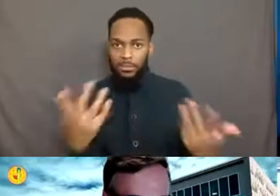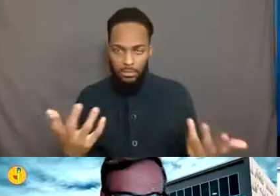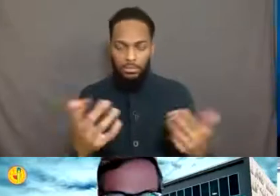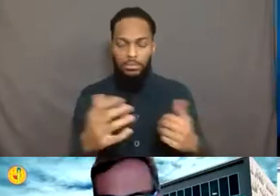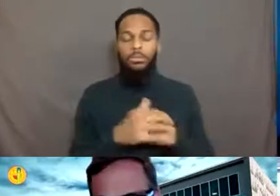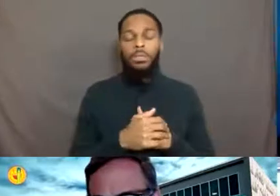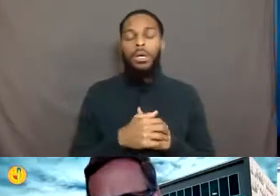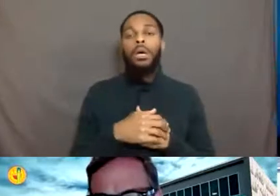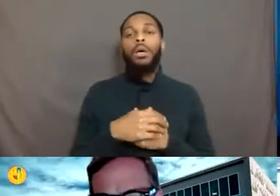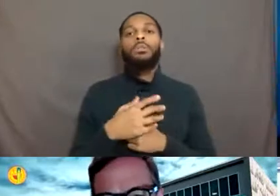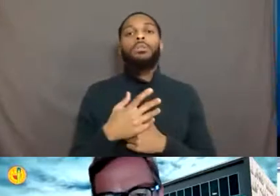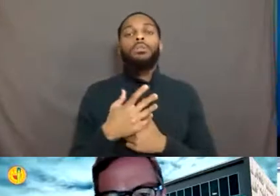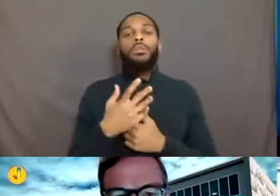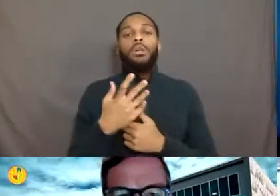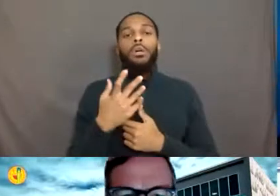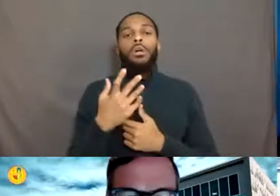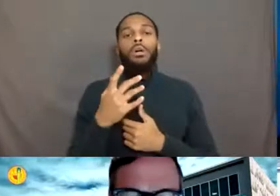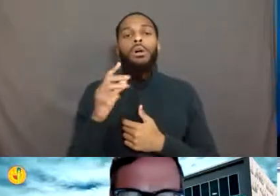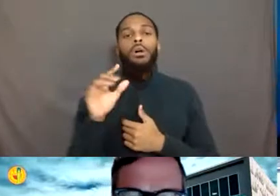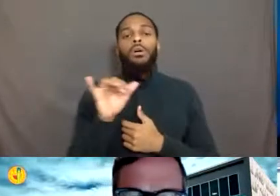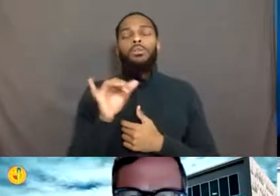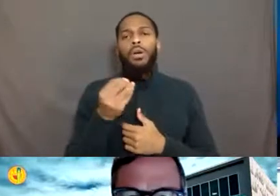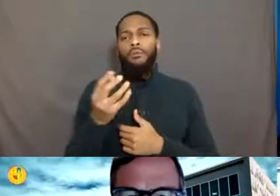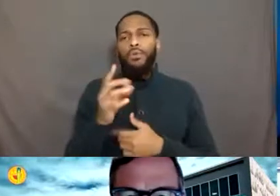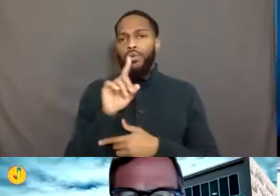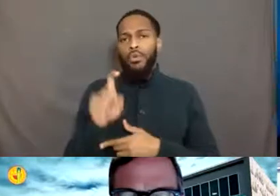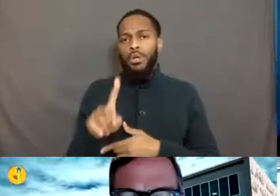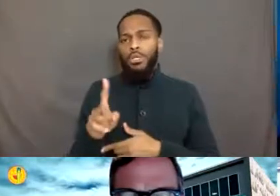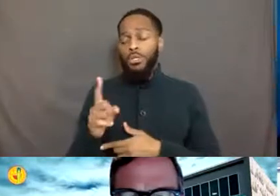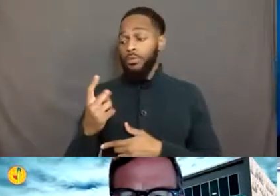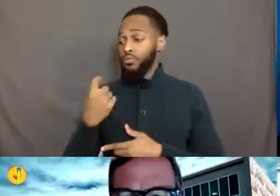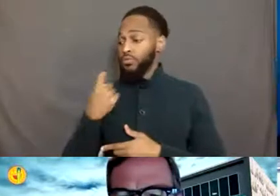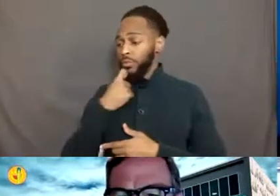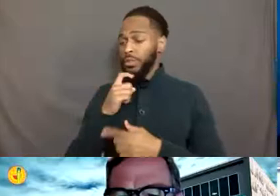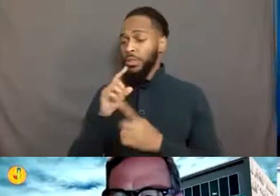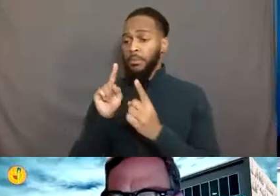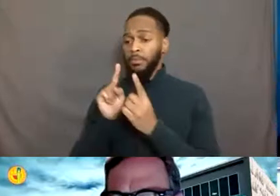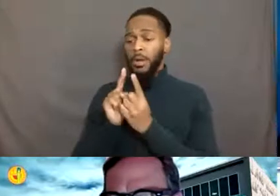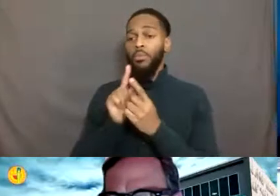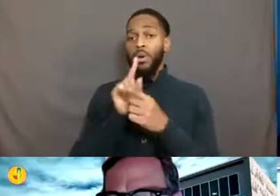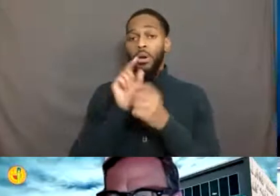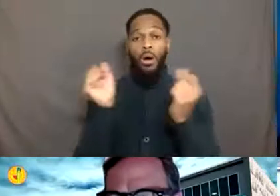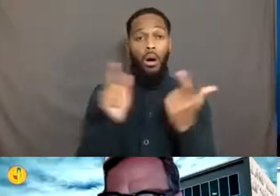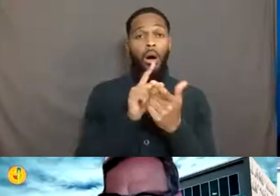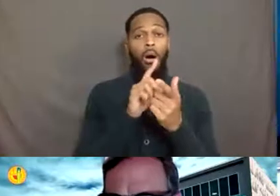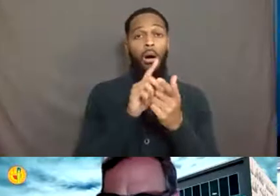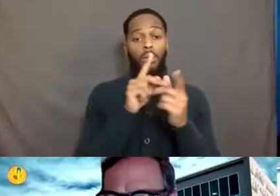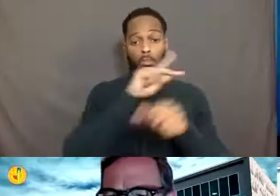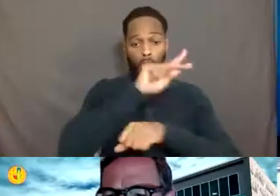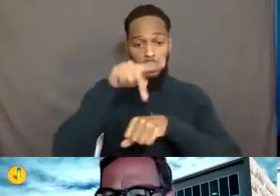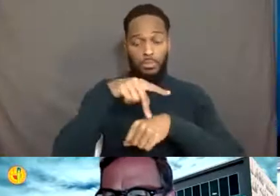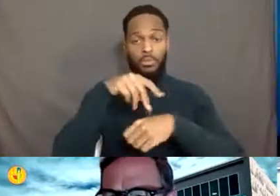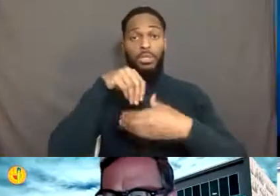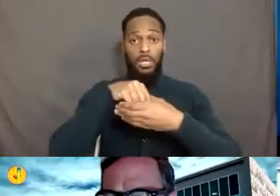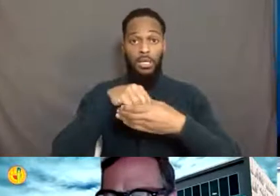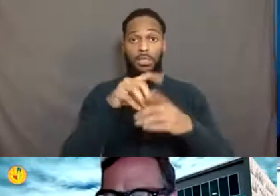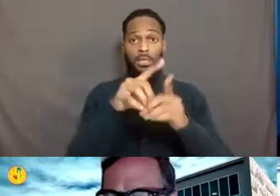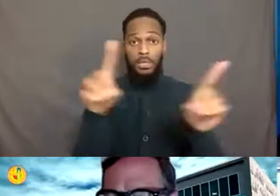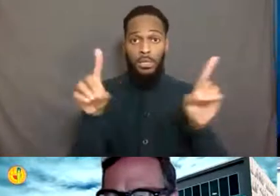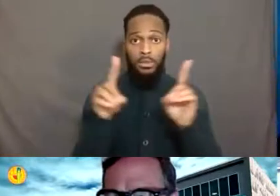questions. We just met with all principals across the district and prepared them to